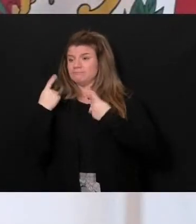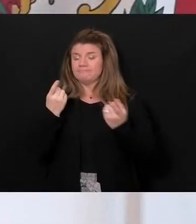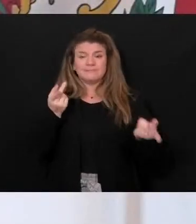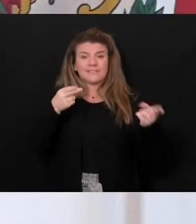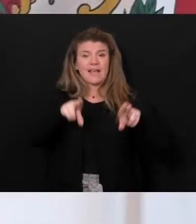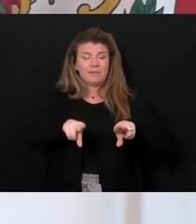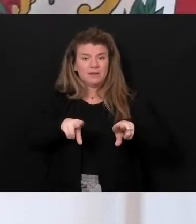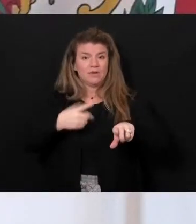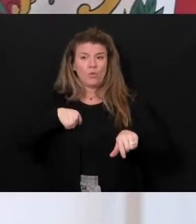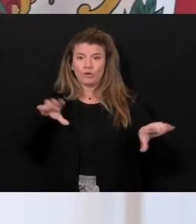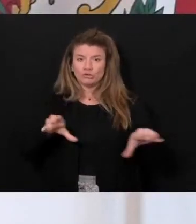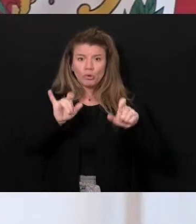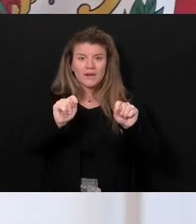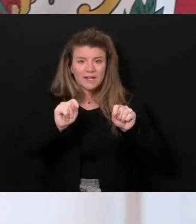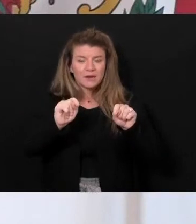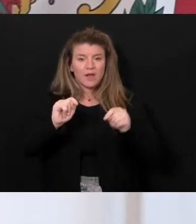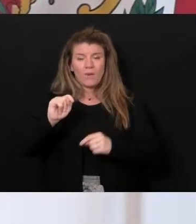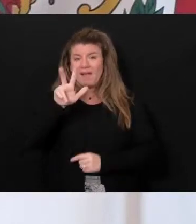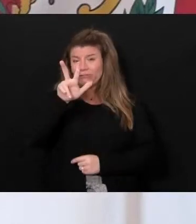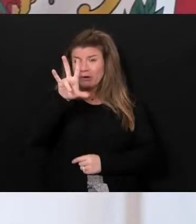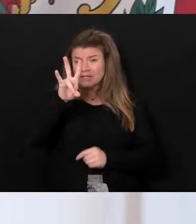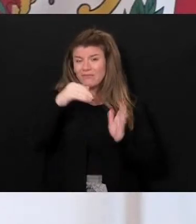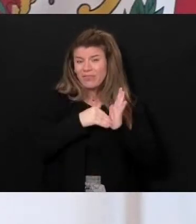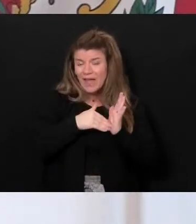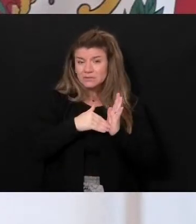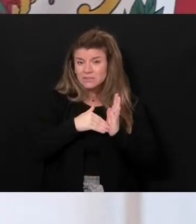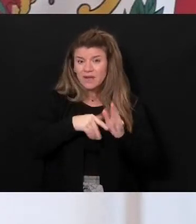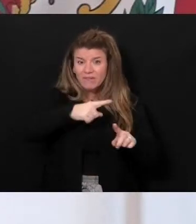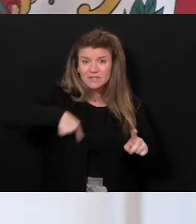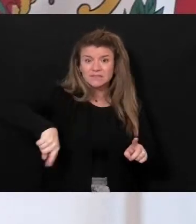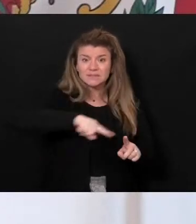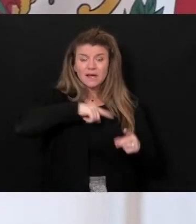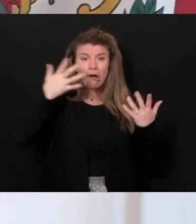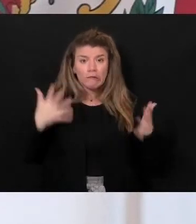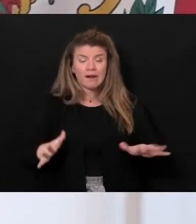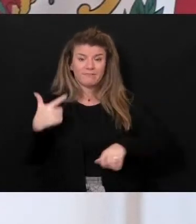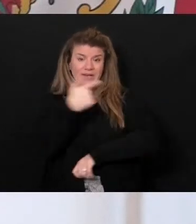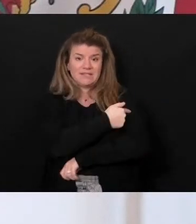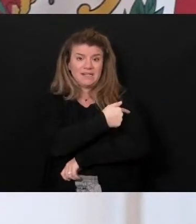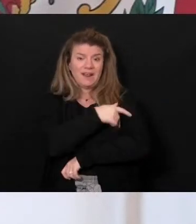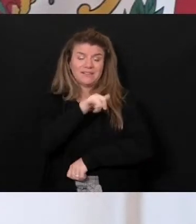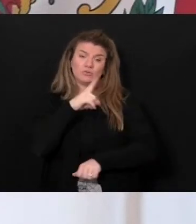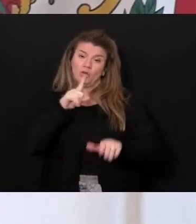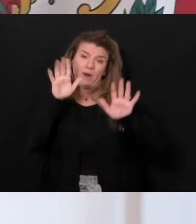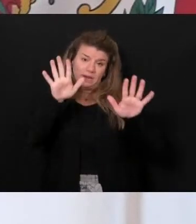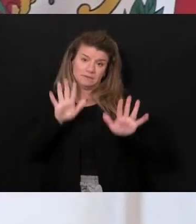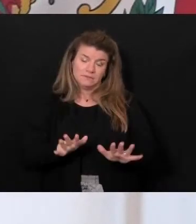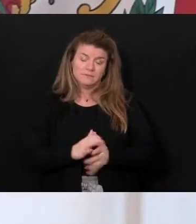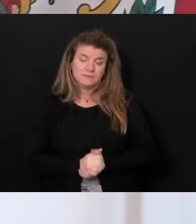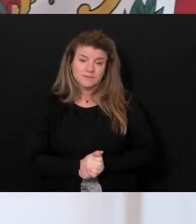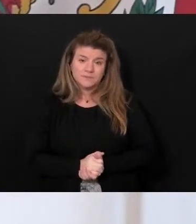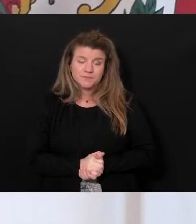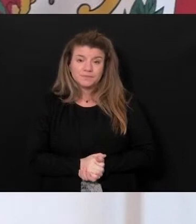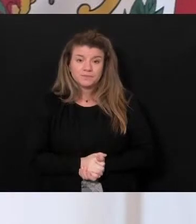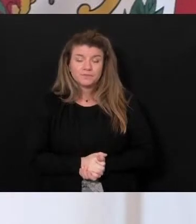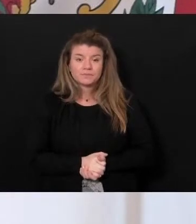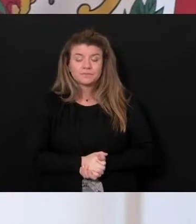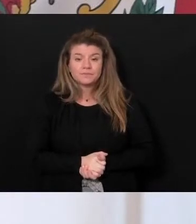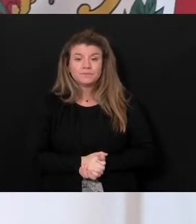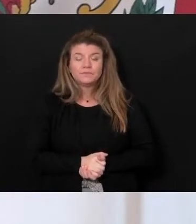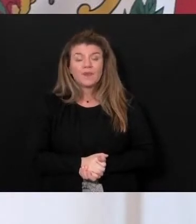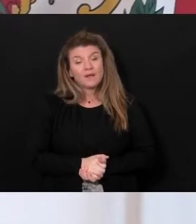up to the front, and we got 37,000 of us, that we've gotten vaccinated. That's great. We've also done another